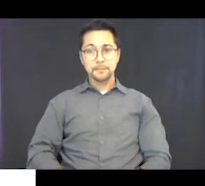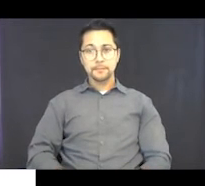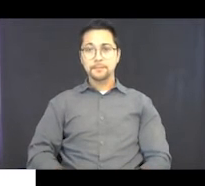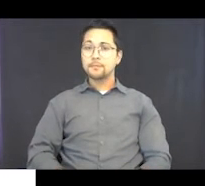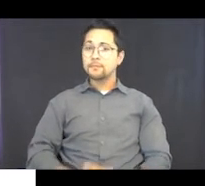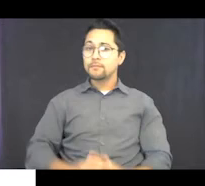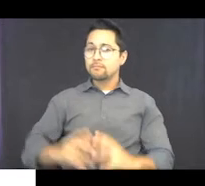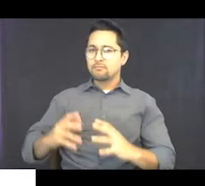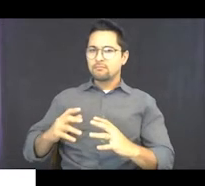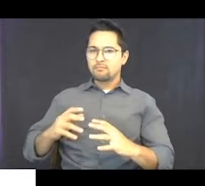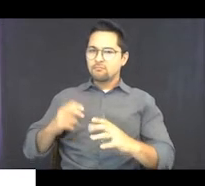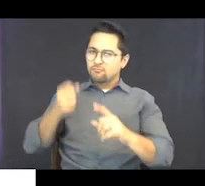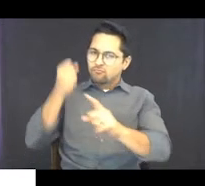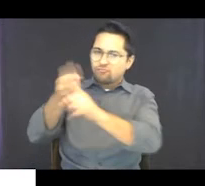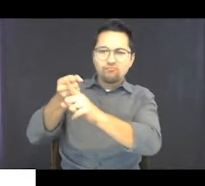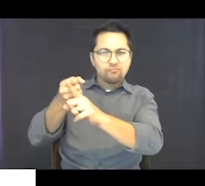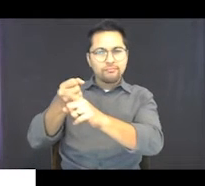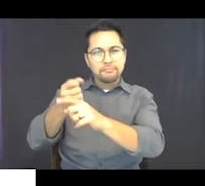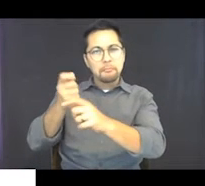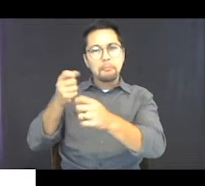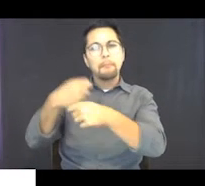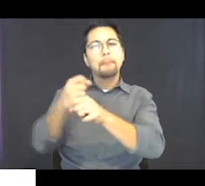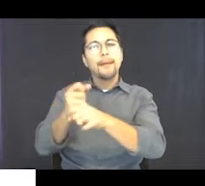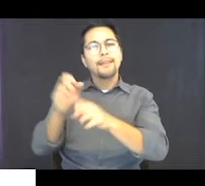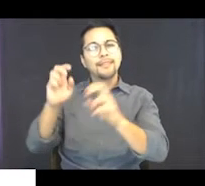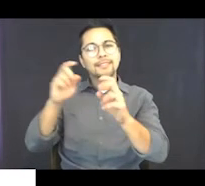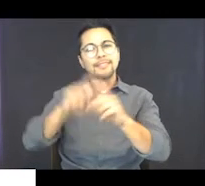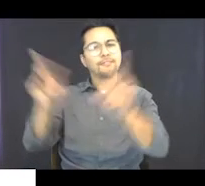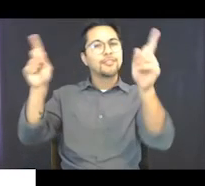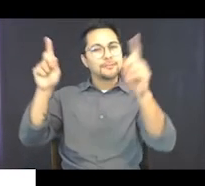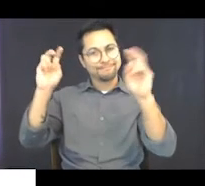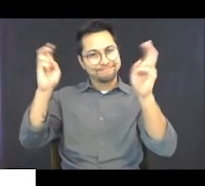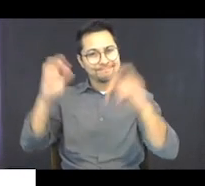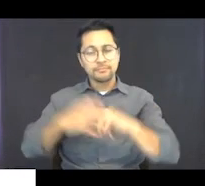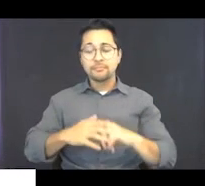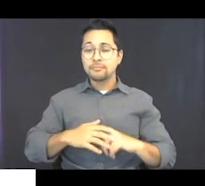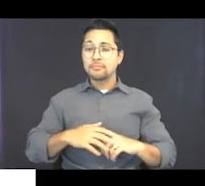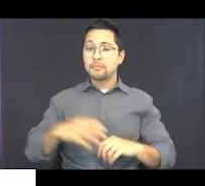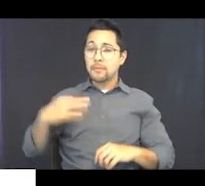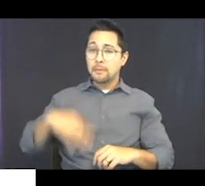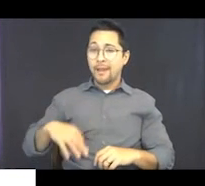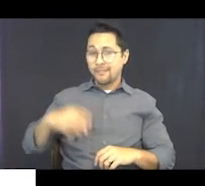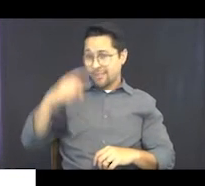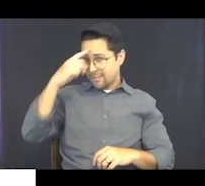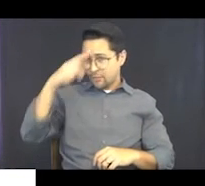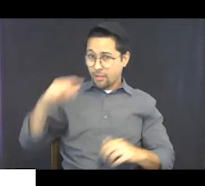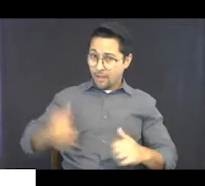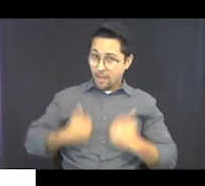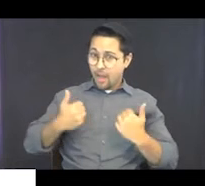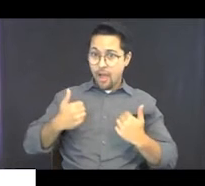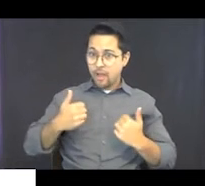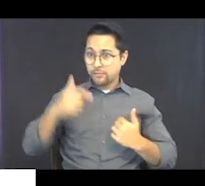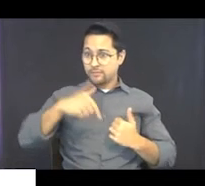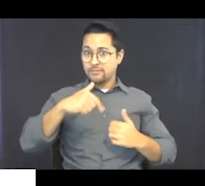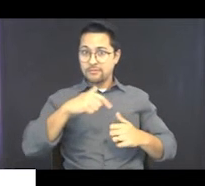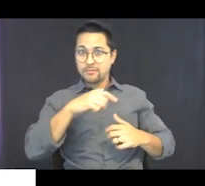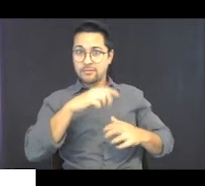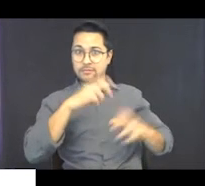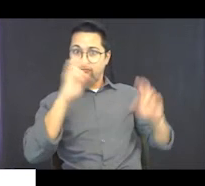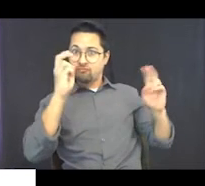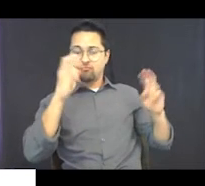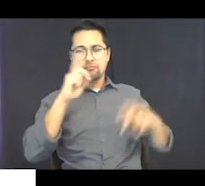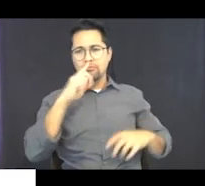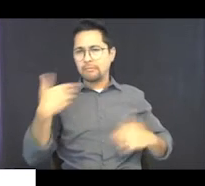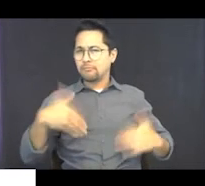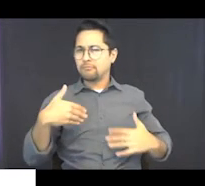Making a difference. The benefits of CDC Plus to the lives of its participants is profound. The